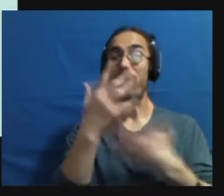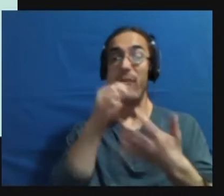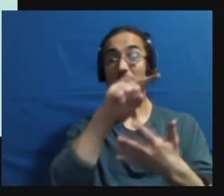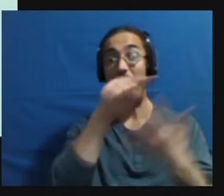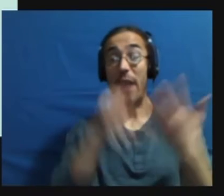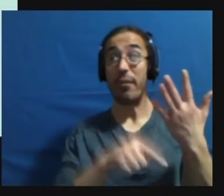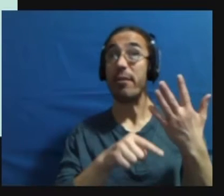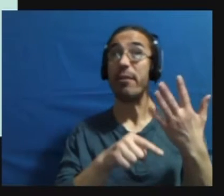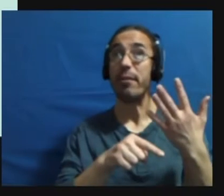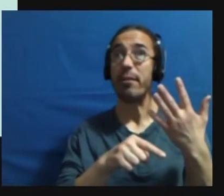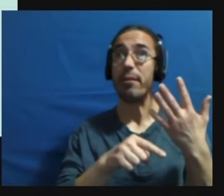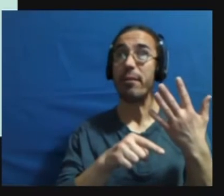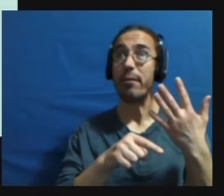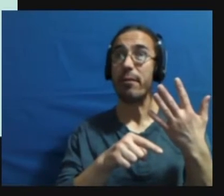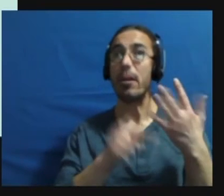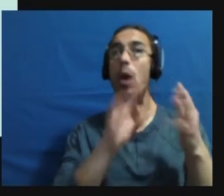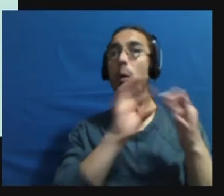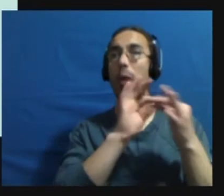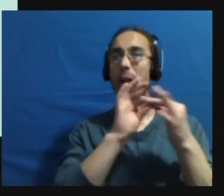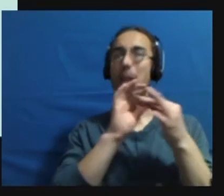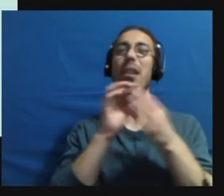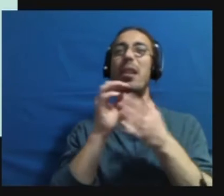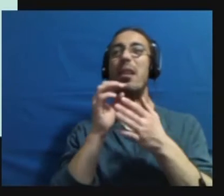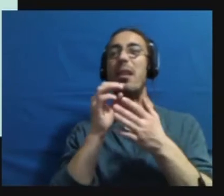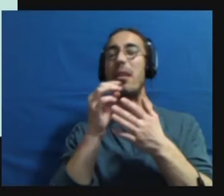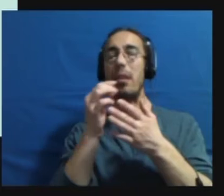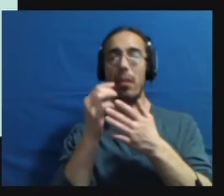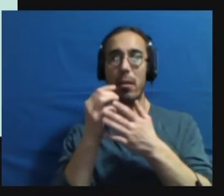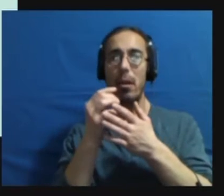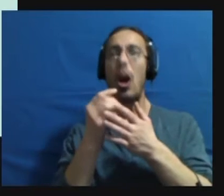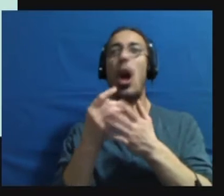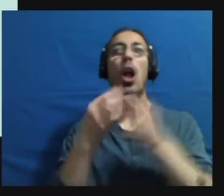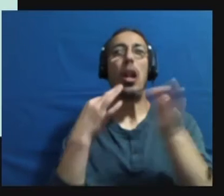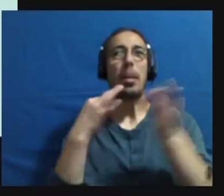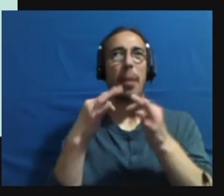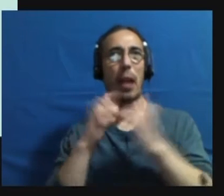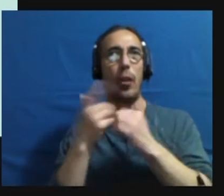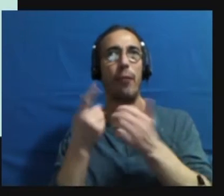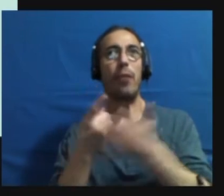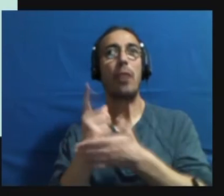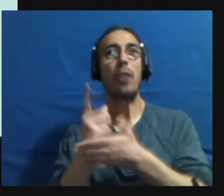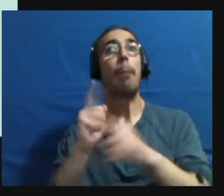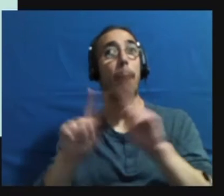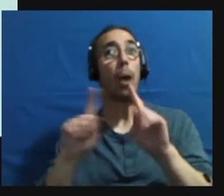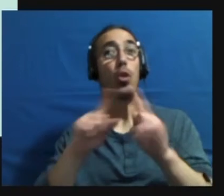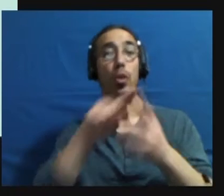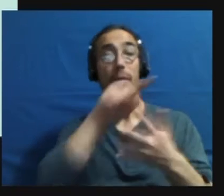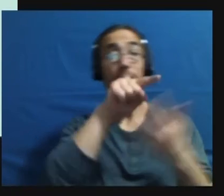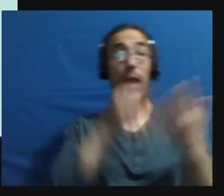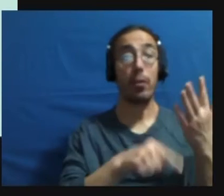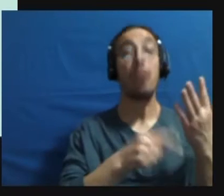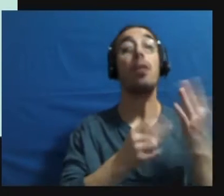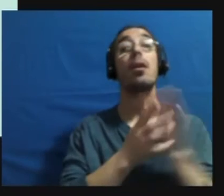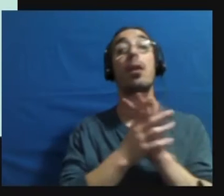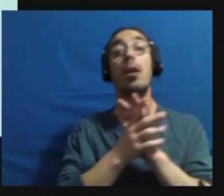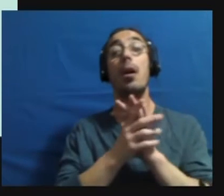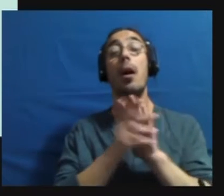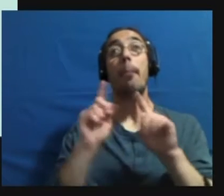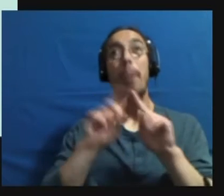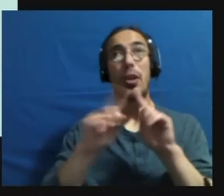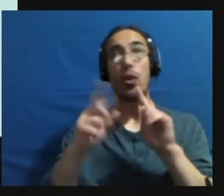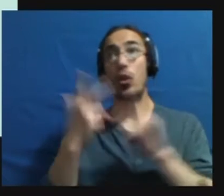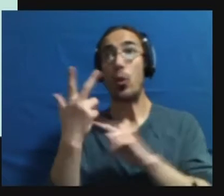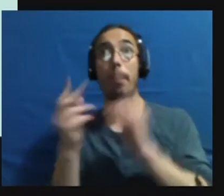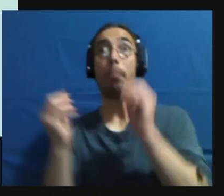we'll connect some stems to these senses in a moment. But like I said, these are just 5, and that's because there are 3 additional